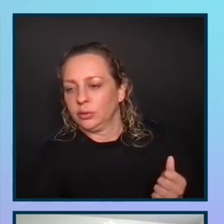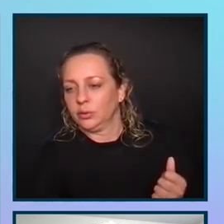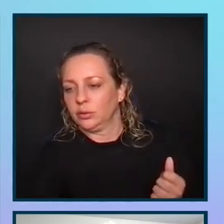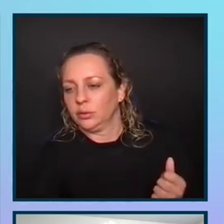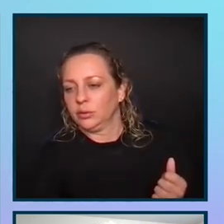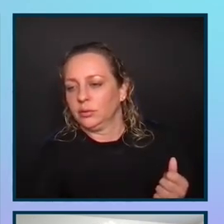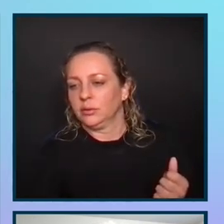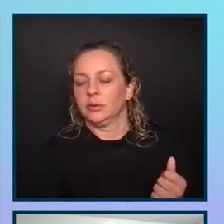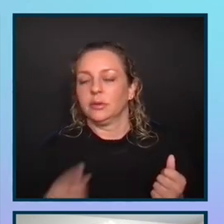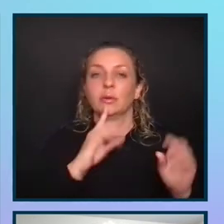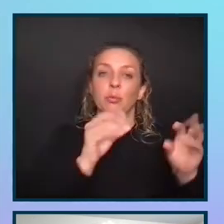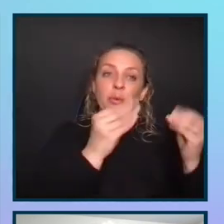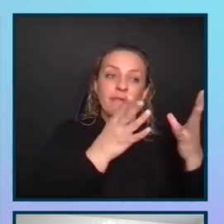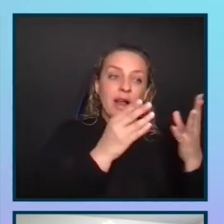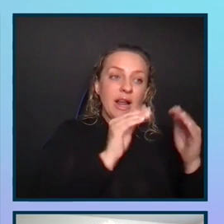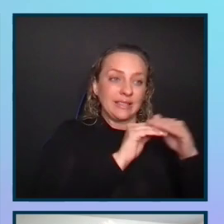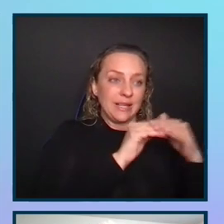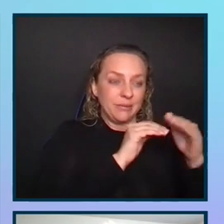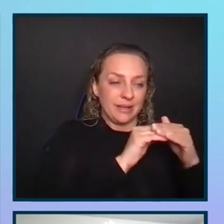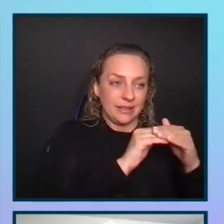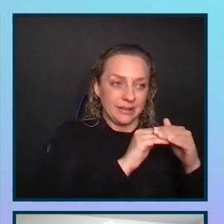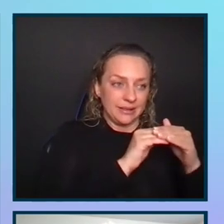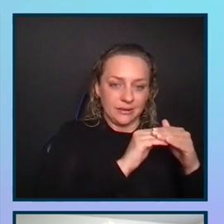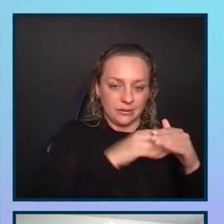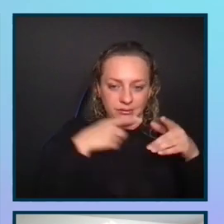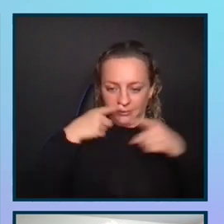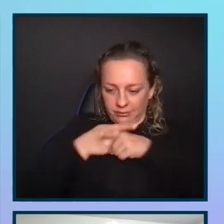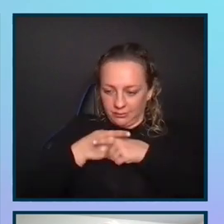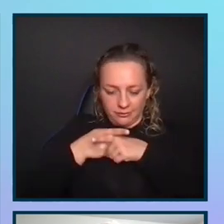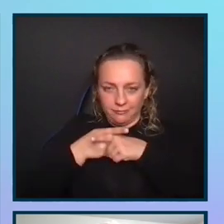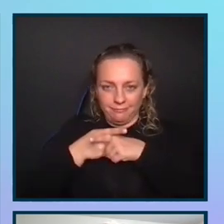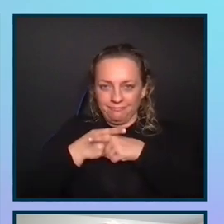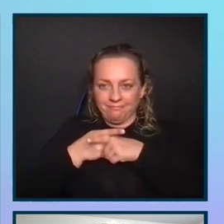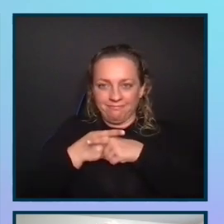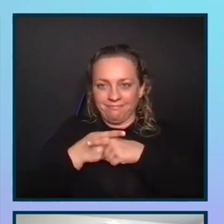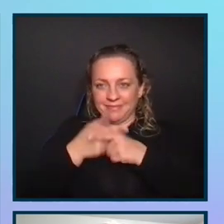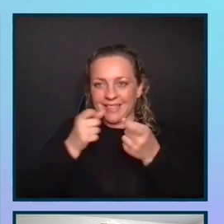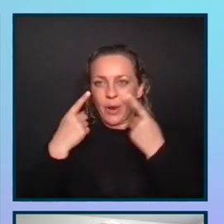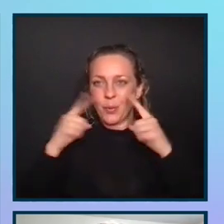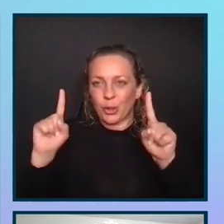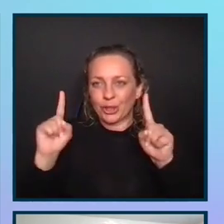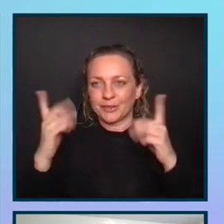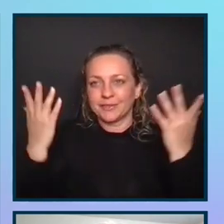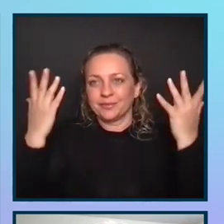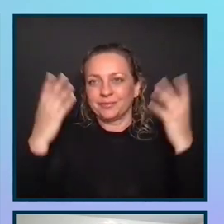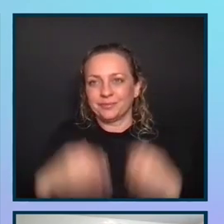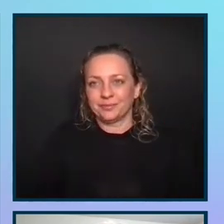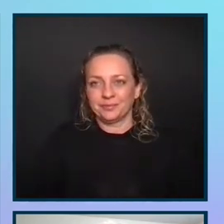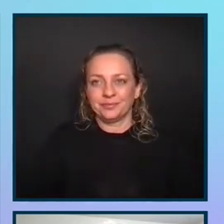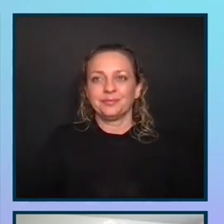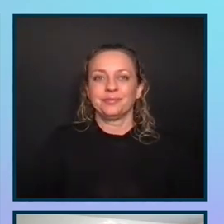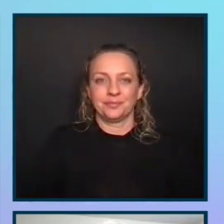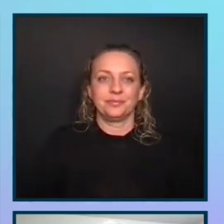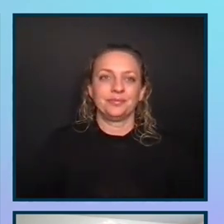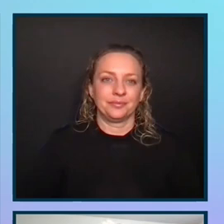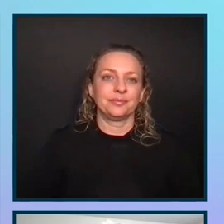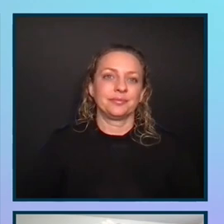accessibility is the solution or is the thing that actually winds up breaking that accessibility.